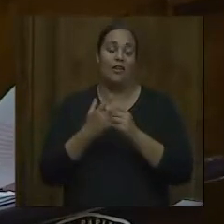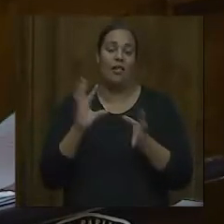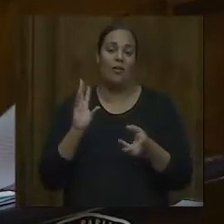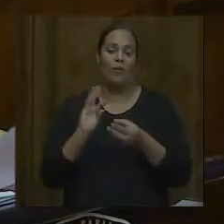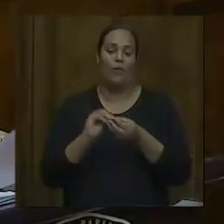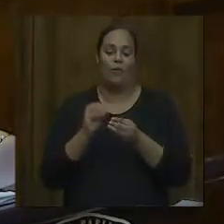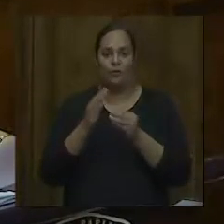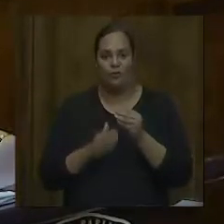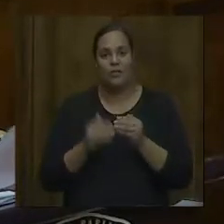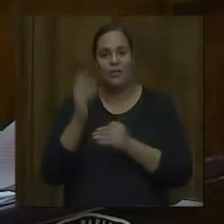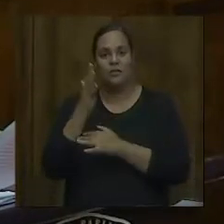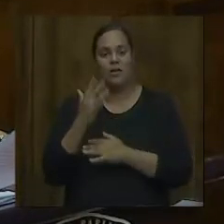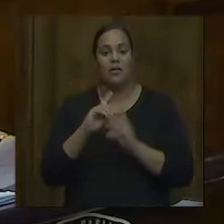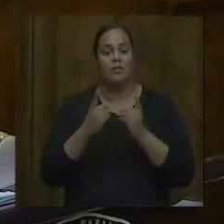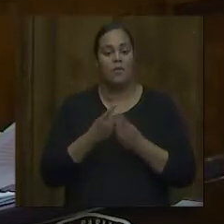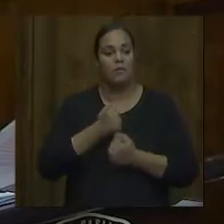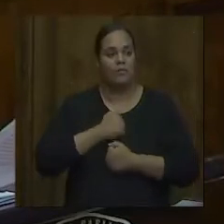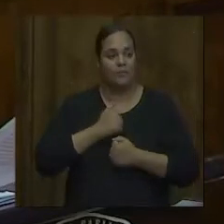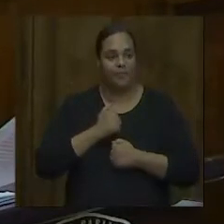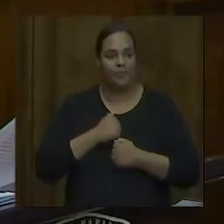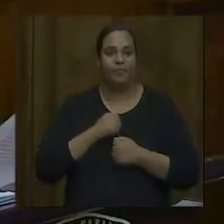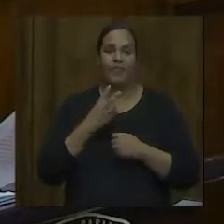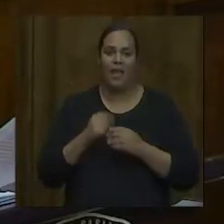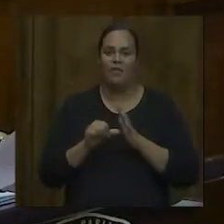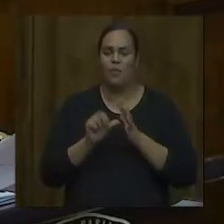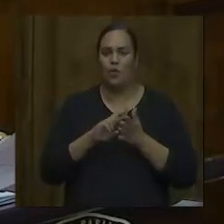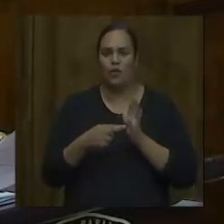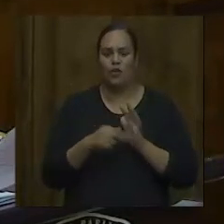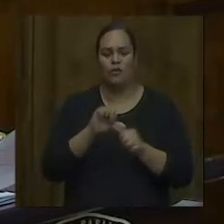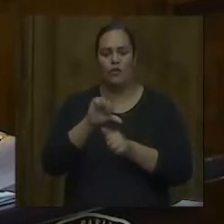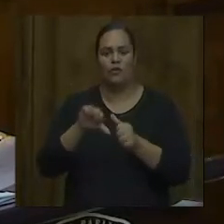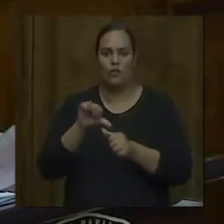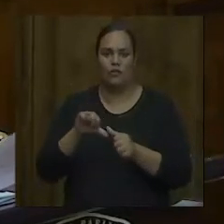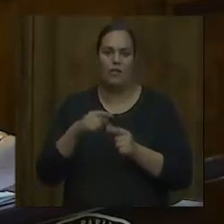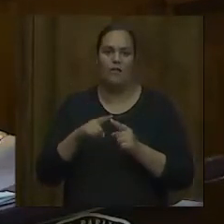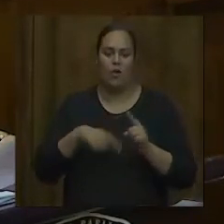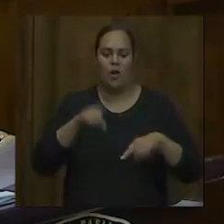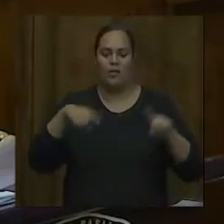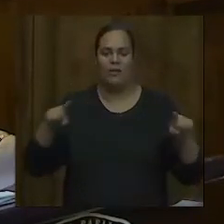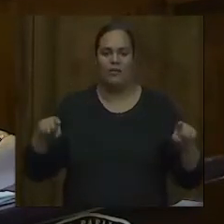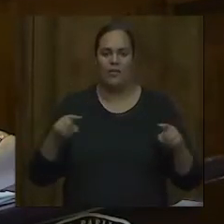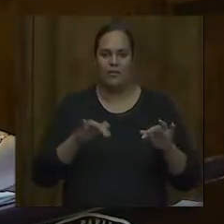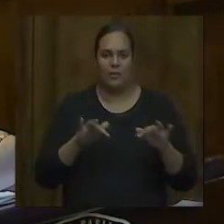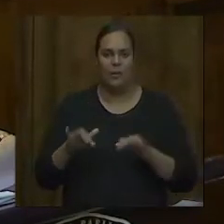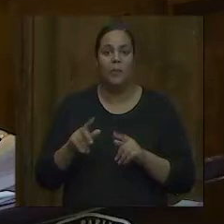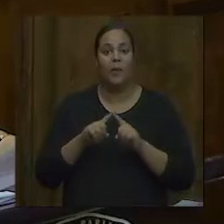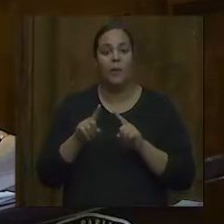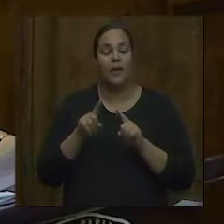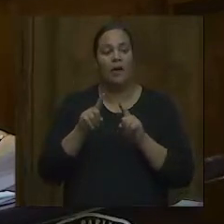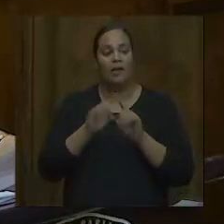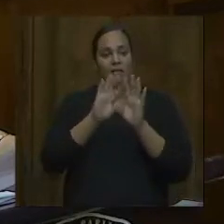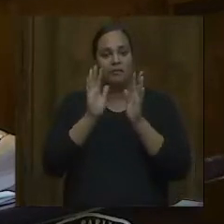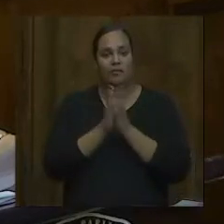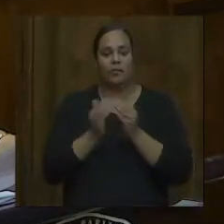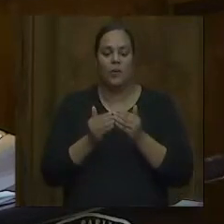conclusion, Speaker, our department plays a fundamental role in the social inclusivity of our diverse population, which